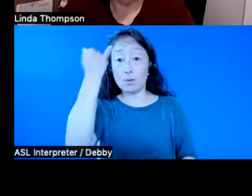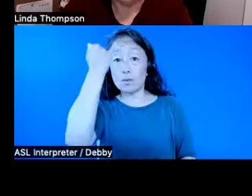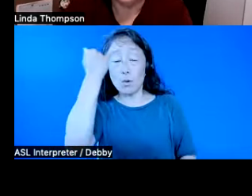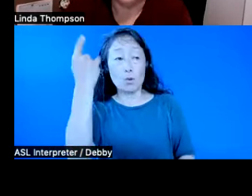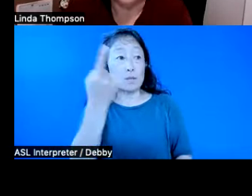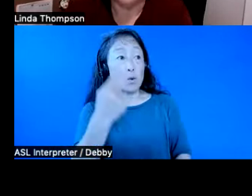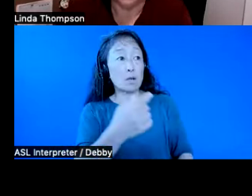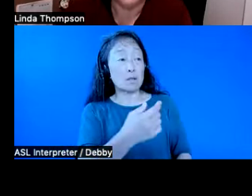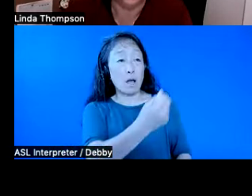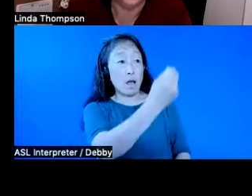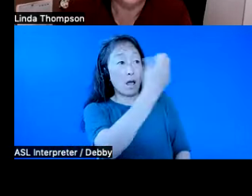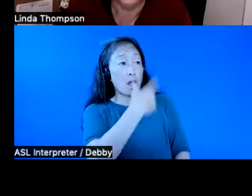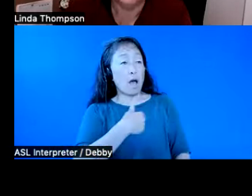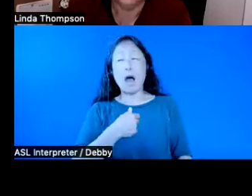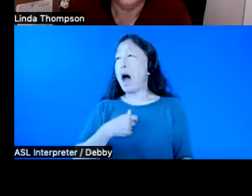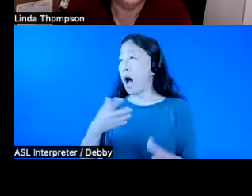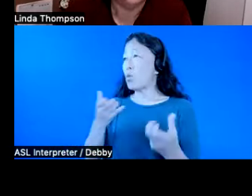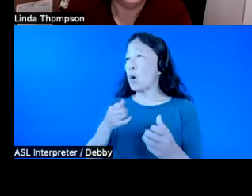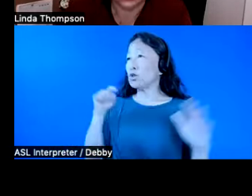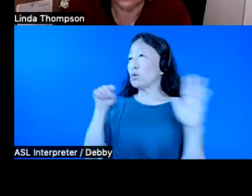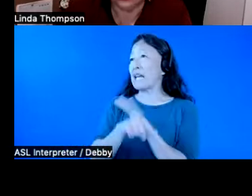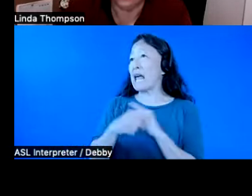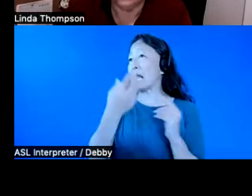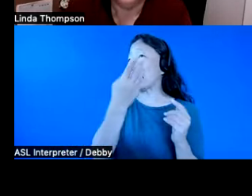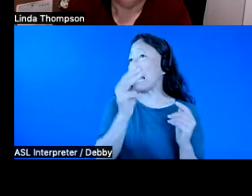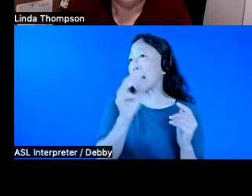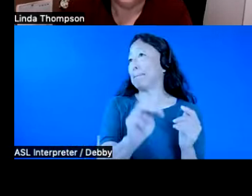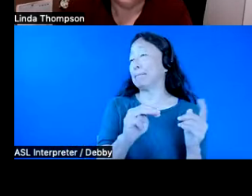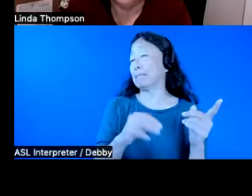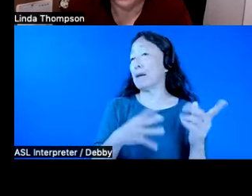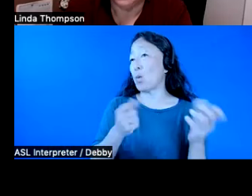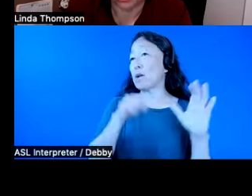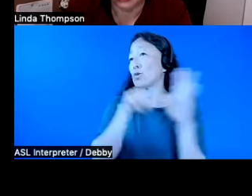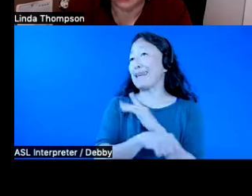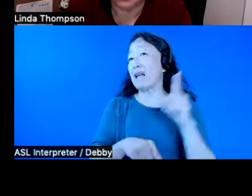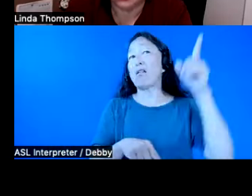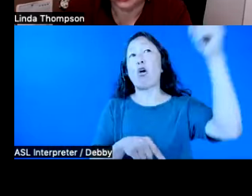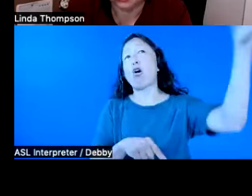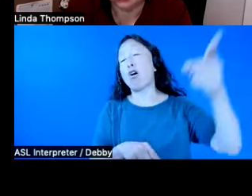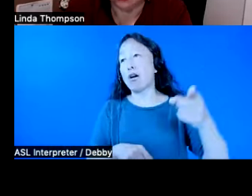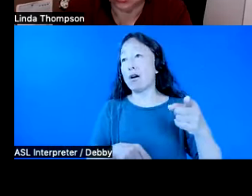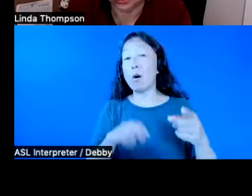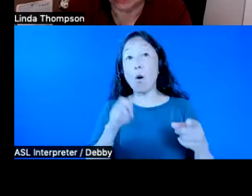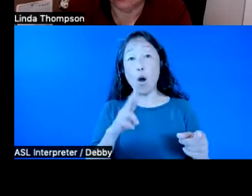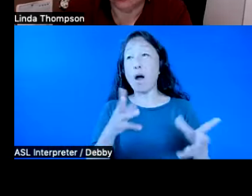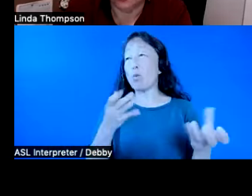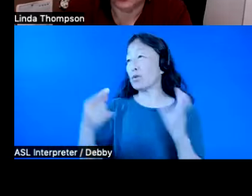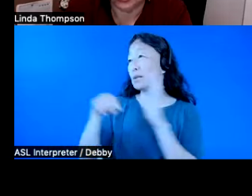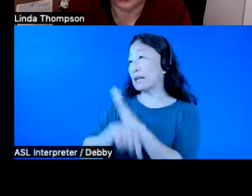you, I'm going to go kill him or kill her, you know, or when they're talking about taking their own